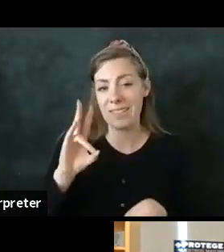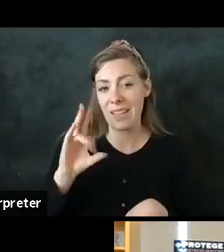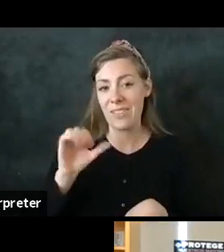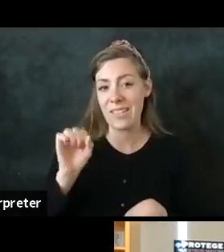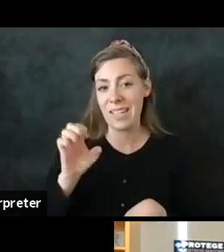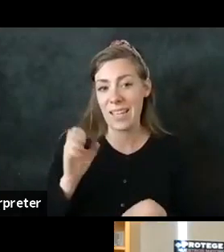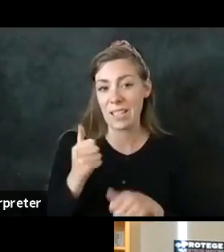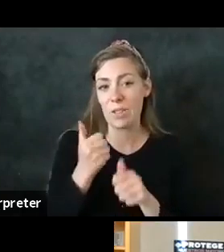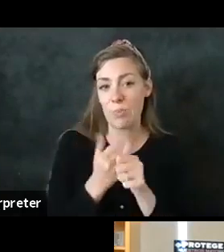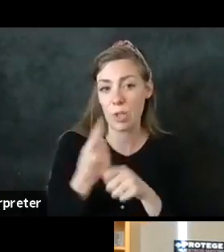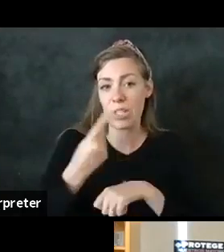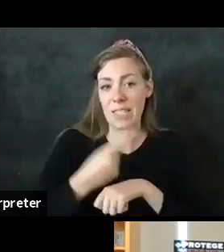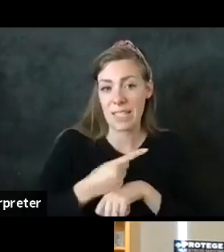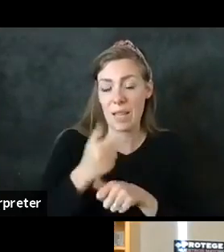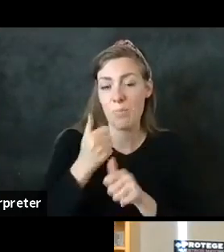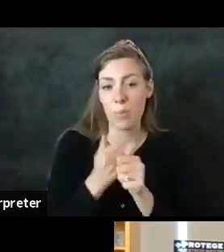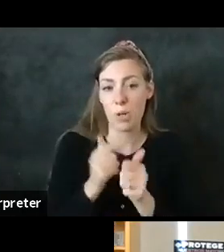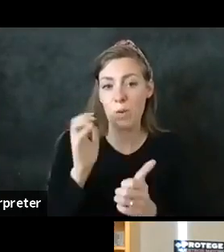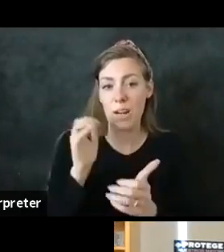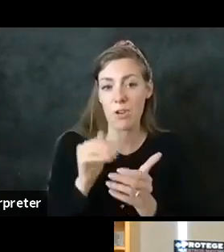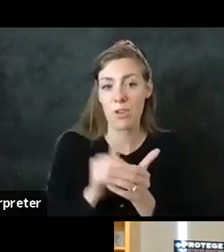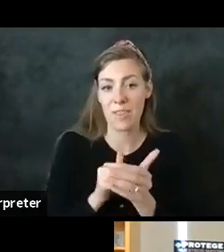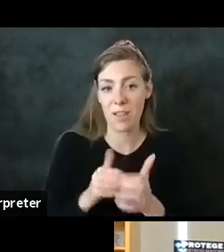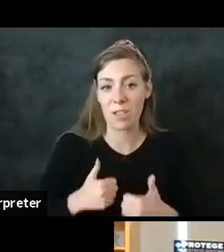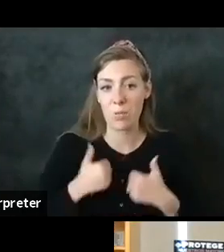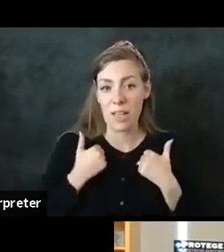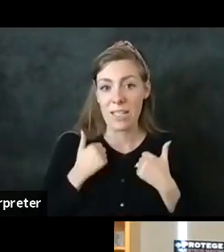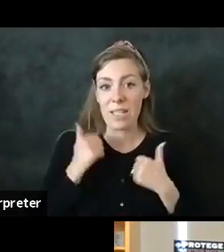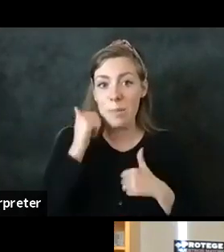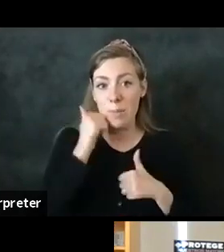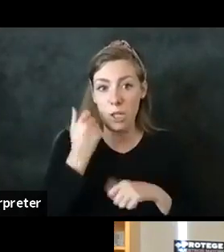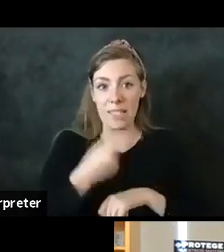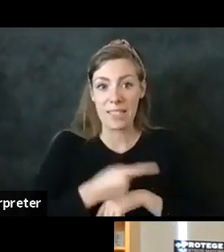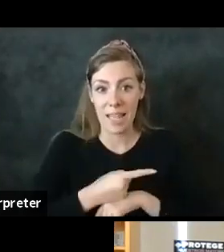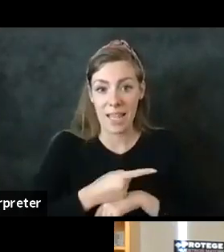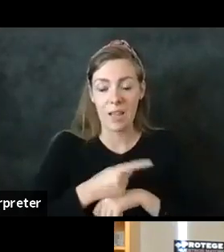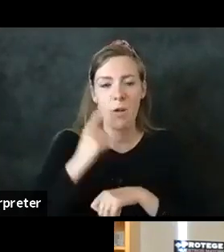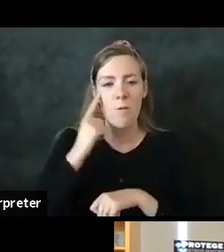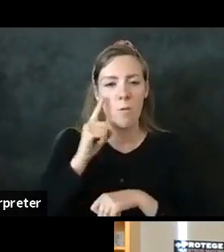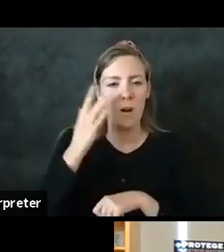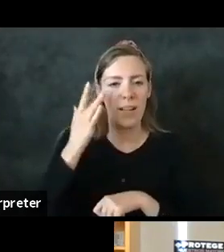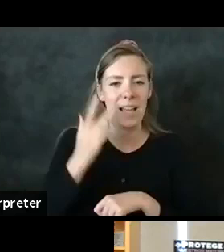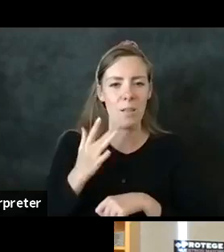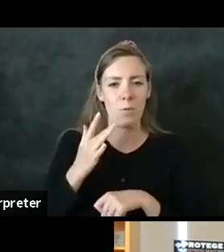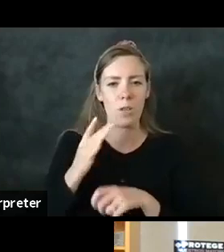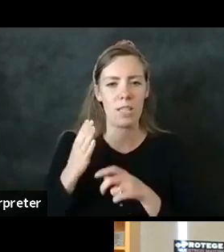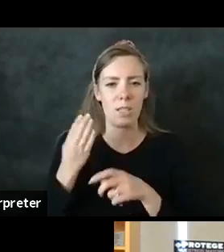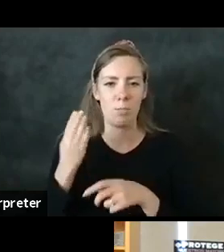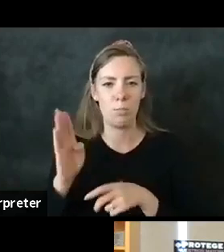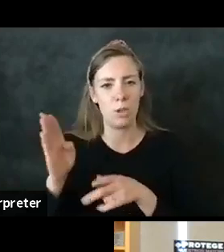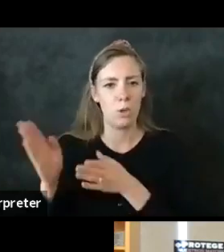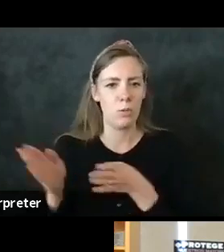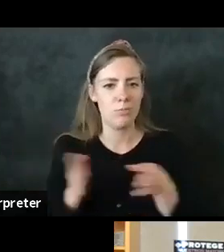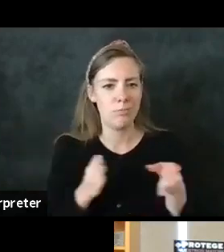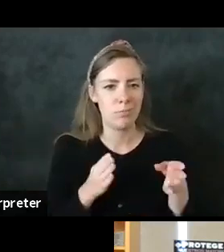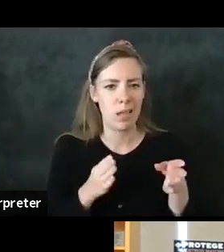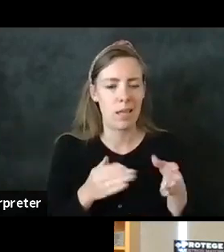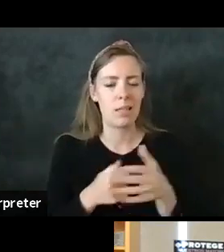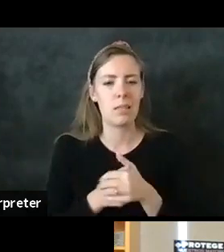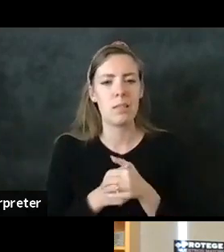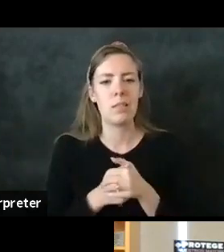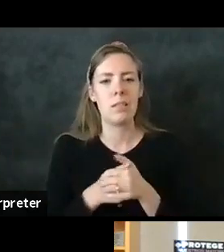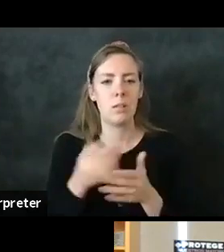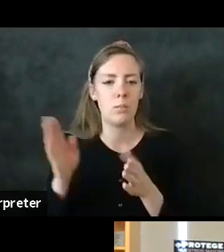day per 100,000 residents per the blueprint that California State had. That kind of gives you an idea of what the correlation